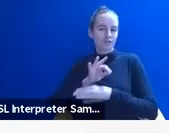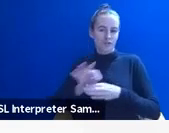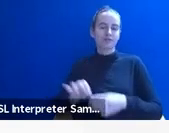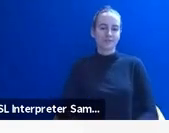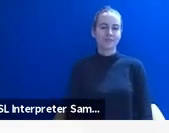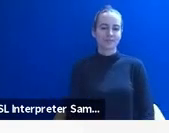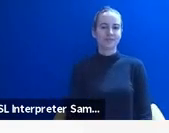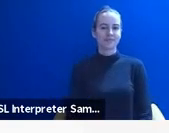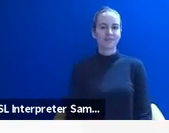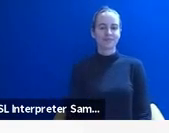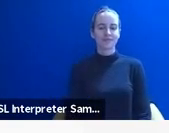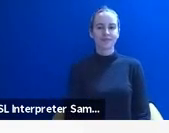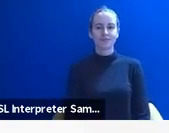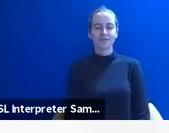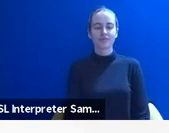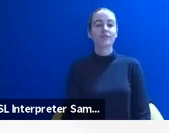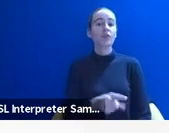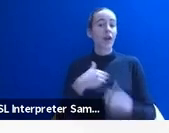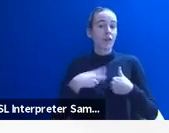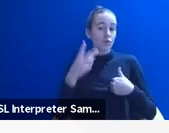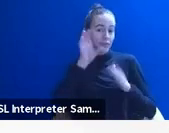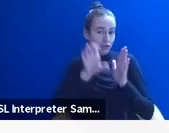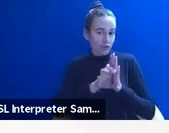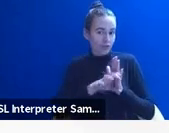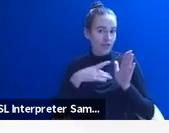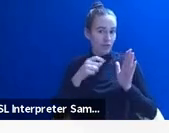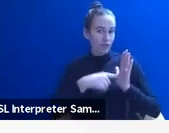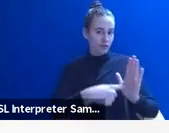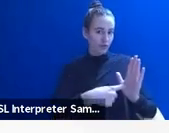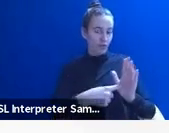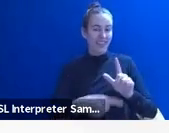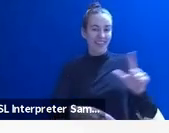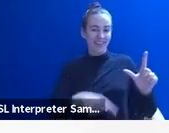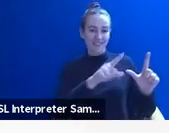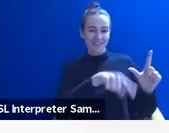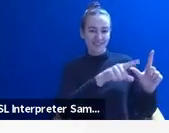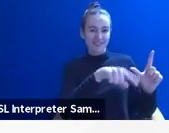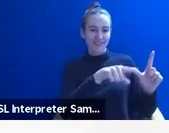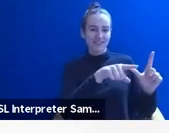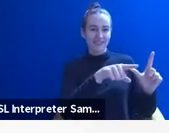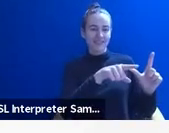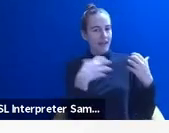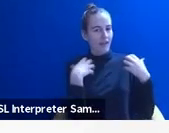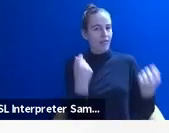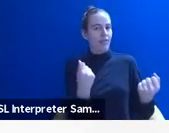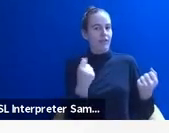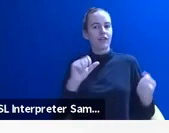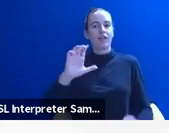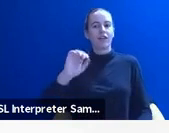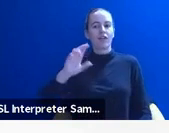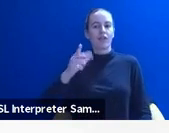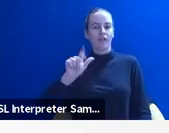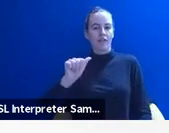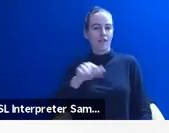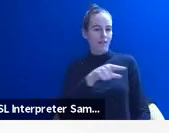So I always like to bring up these two pictures here. So the picture on the left is a healthy cochlea. You see that there